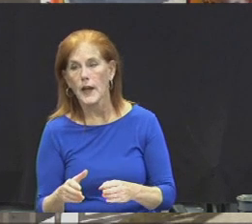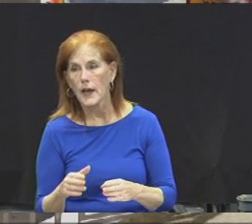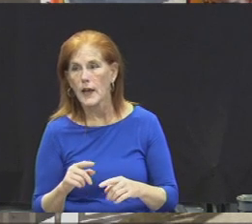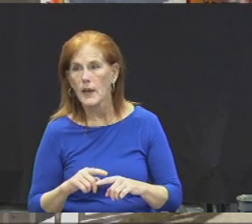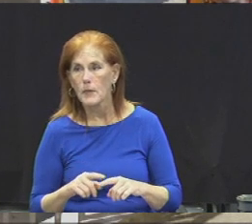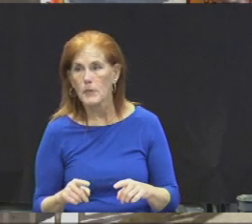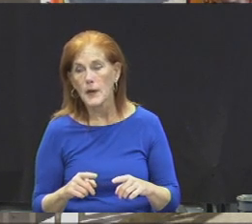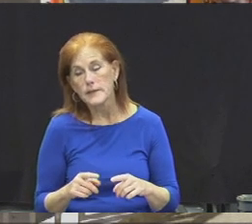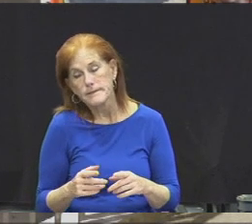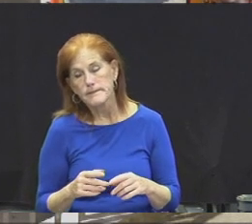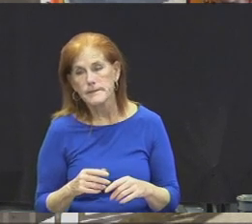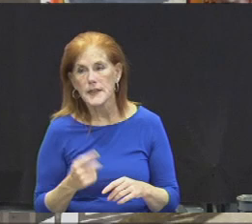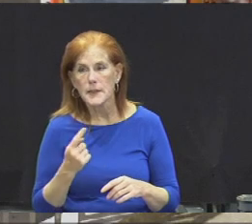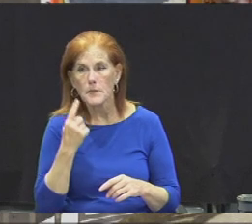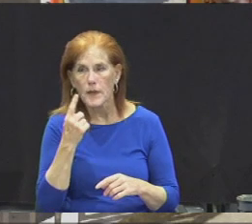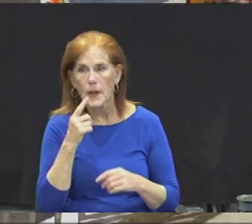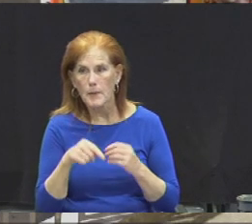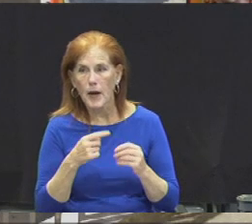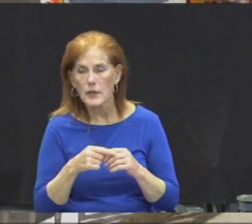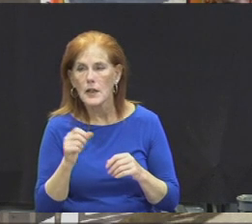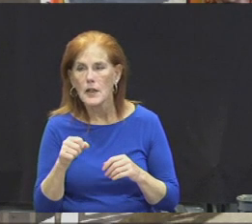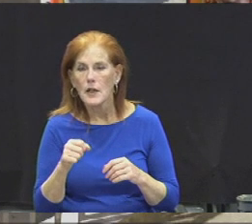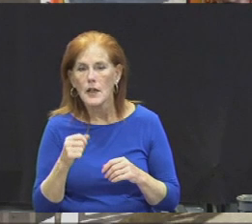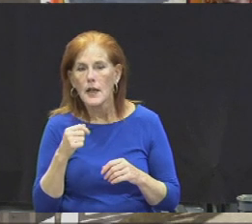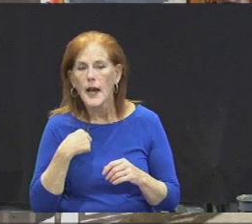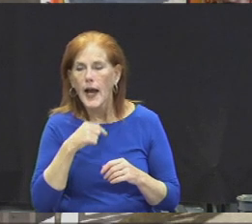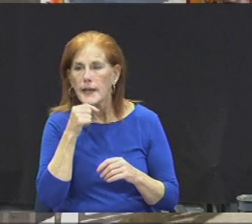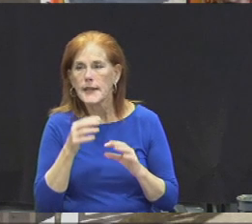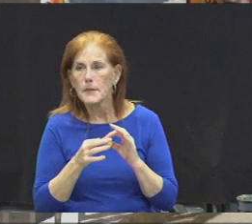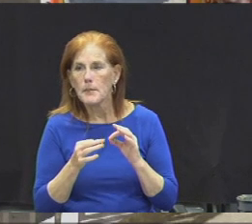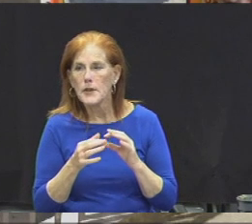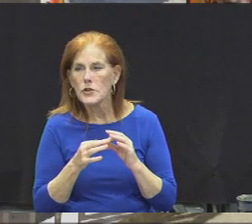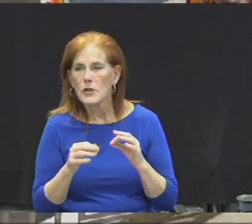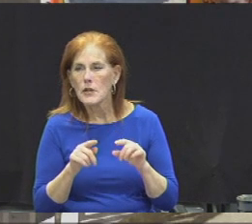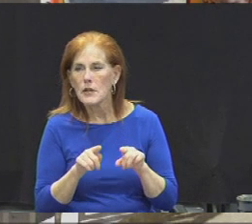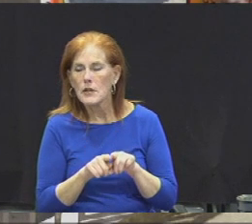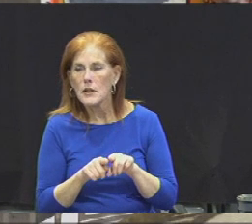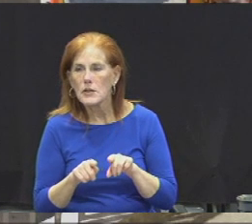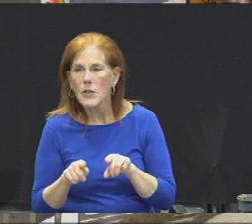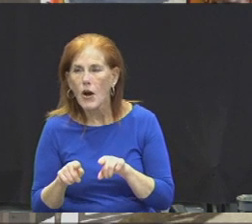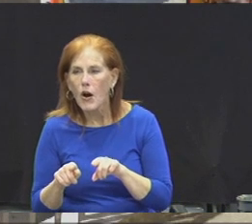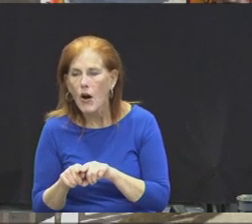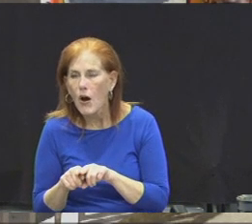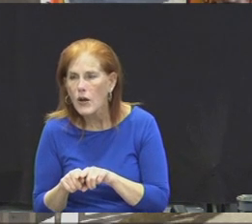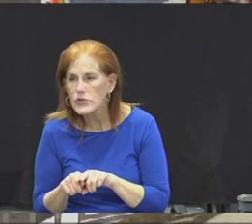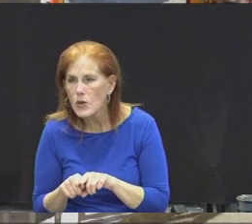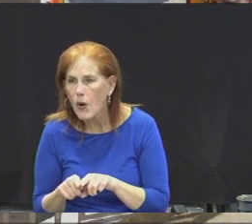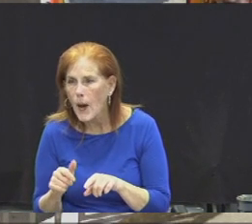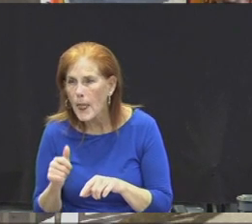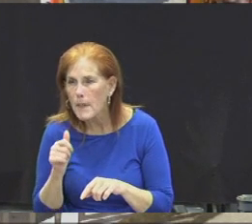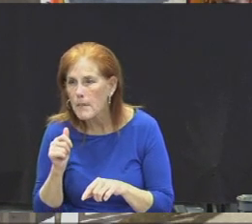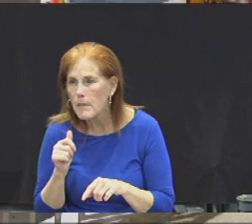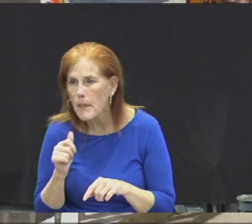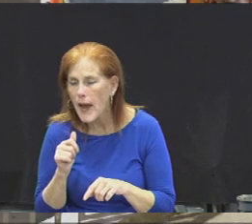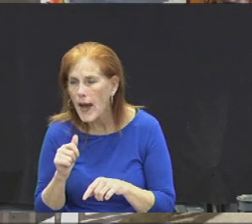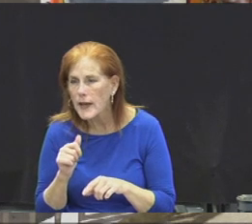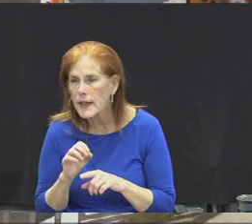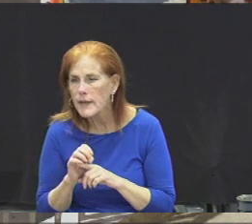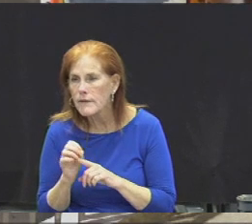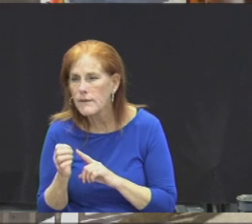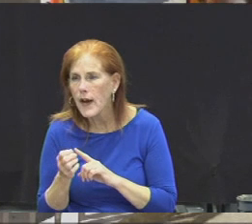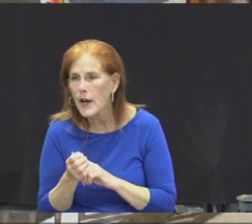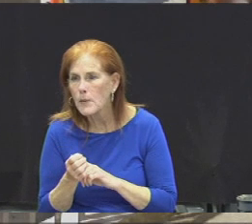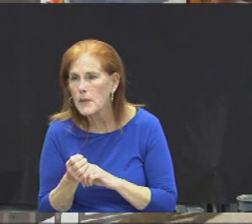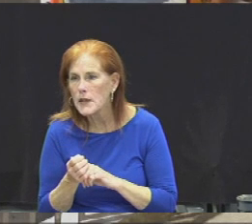as a potential hazard. Sure. I didn't mention it, but there's also some bioretention basins on the backside. So we do have